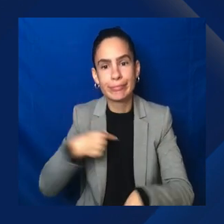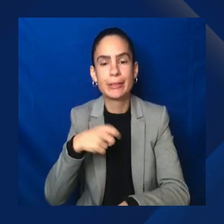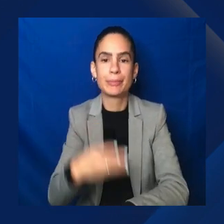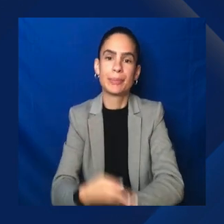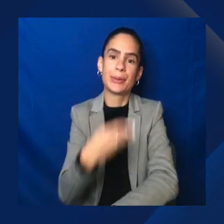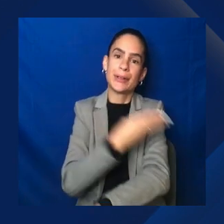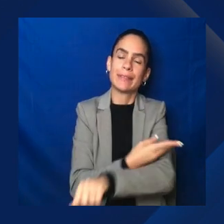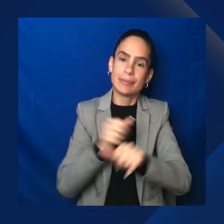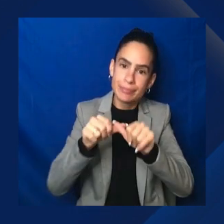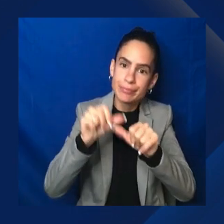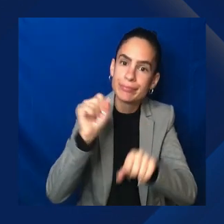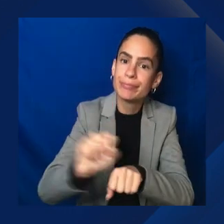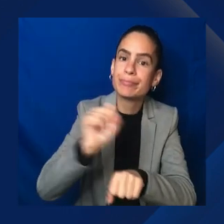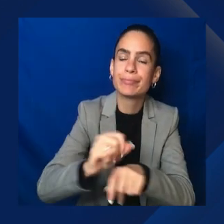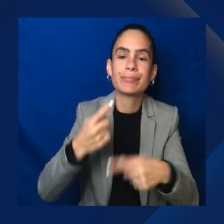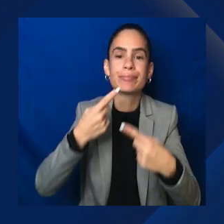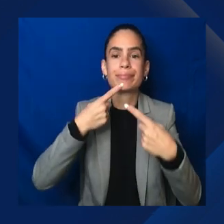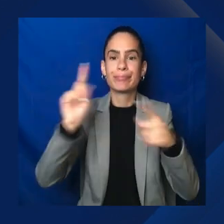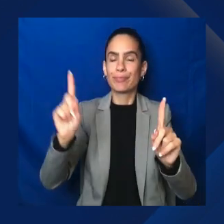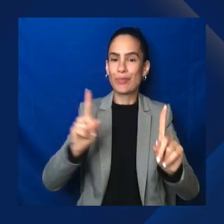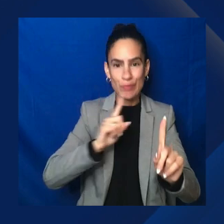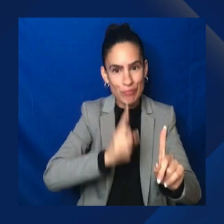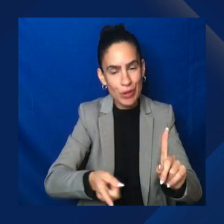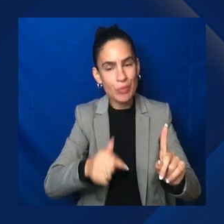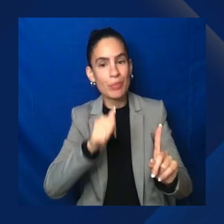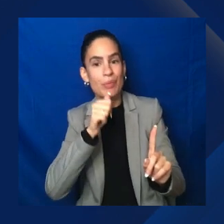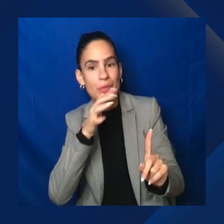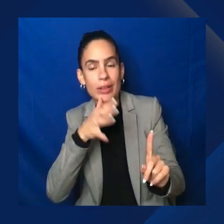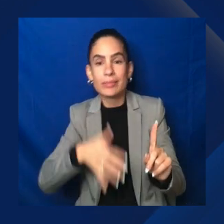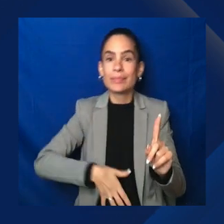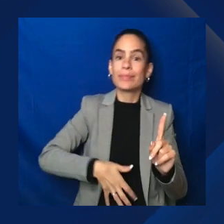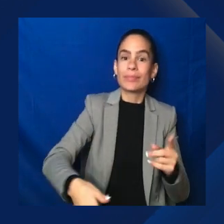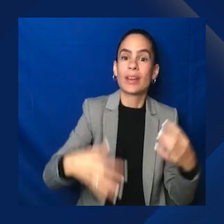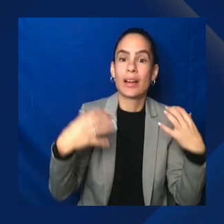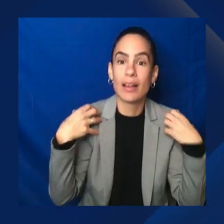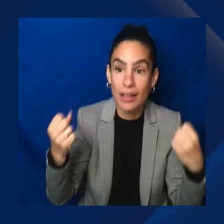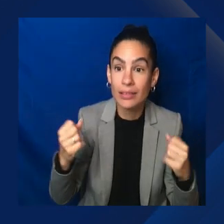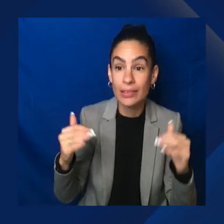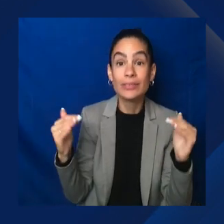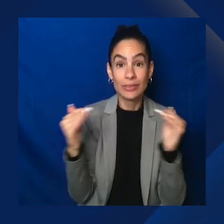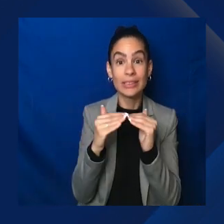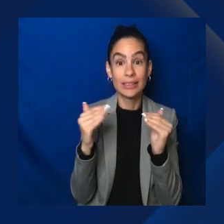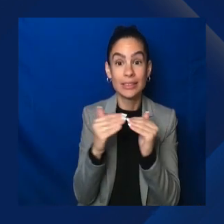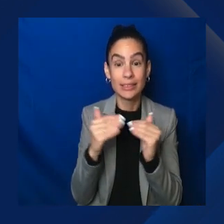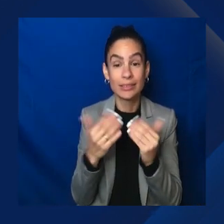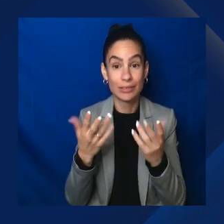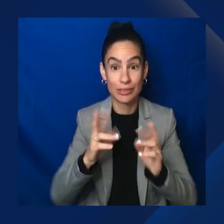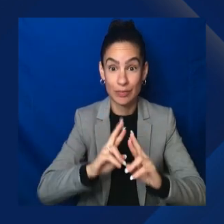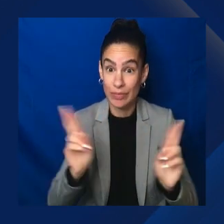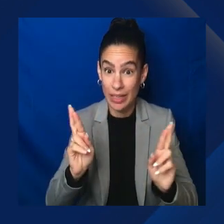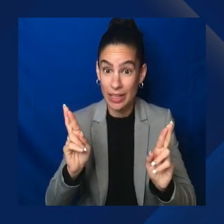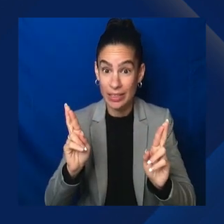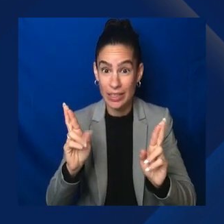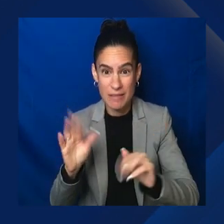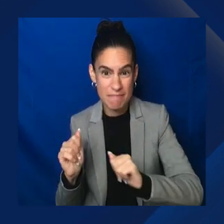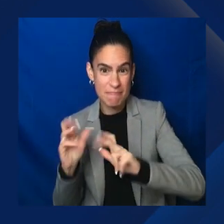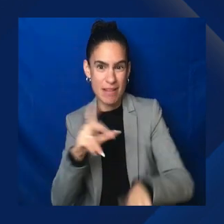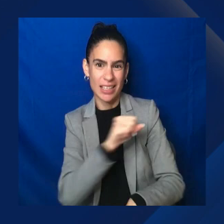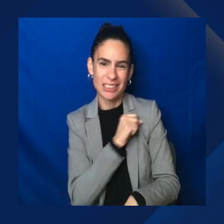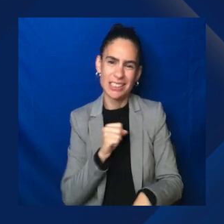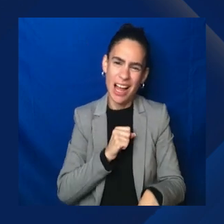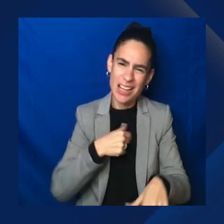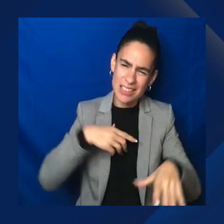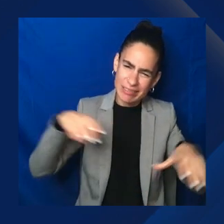and we can start by passing the Build Back Better Act. I'm ready to get back to the Senate and do all that I can to make sure that we deliver this historic